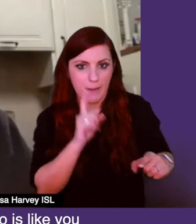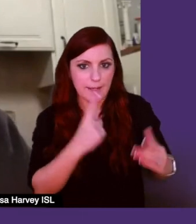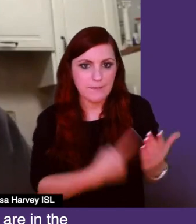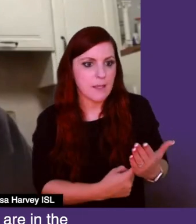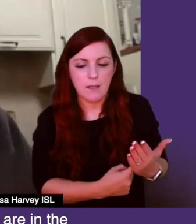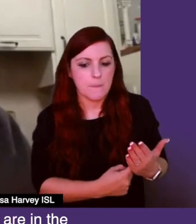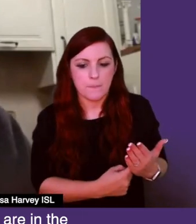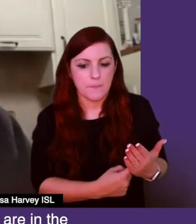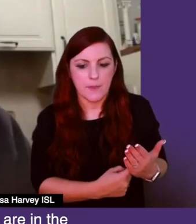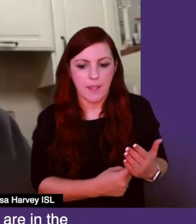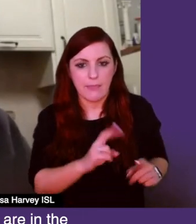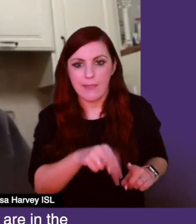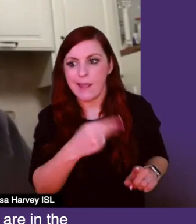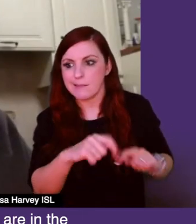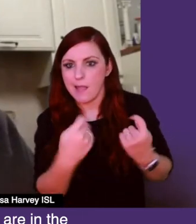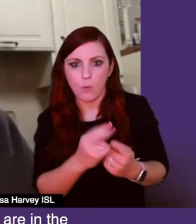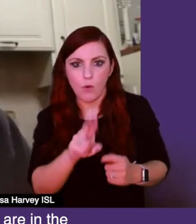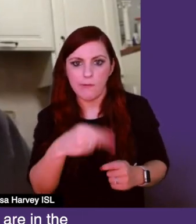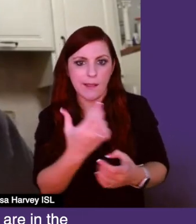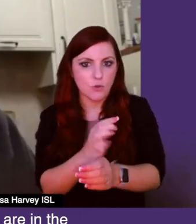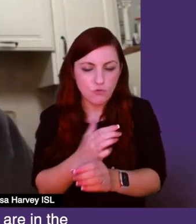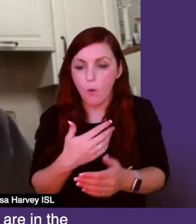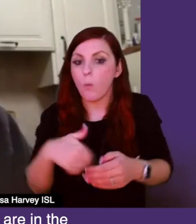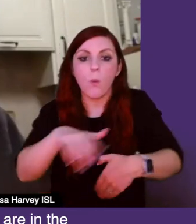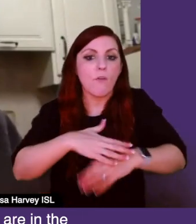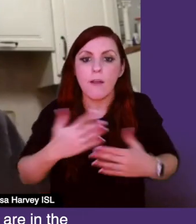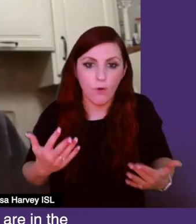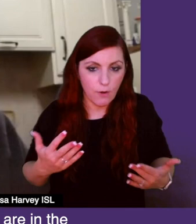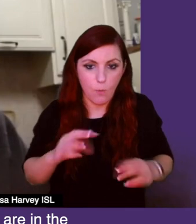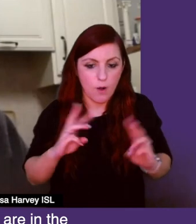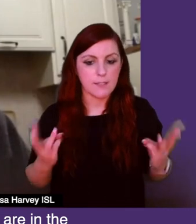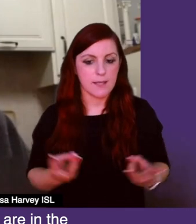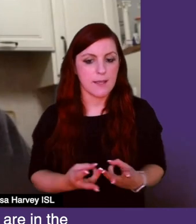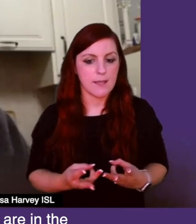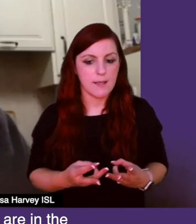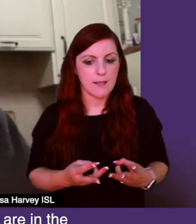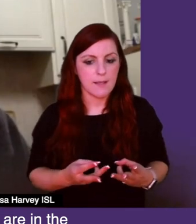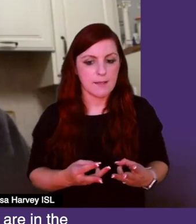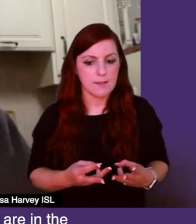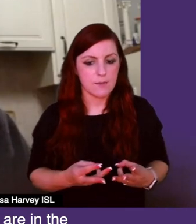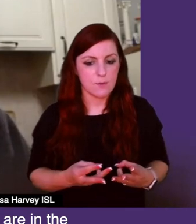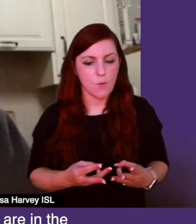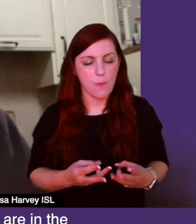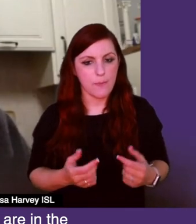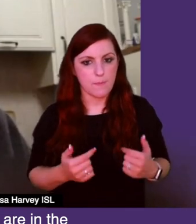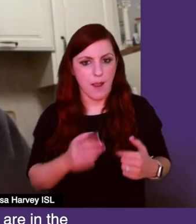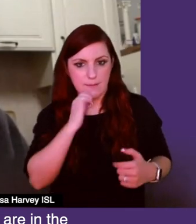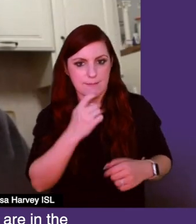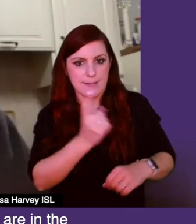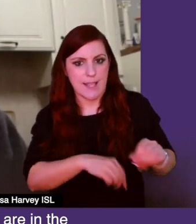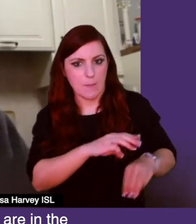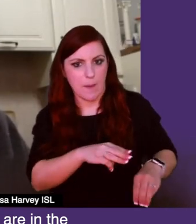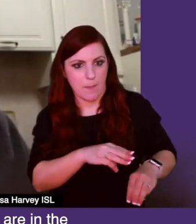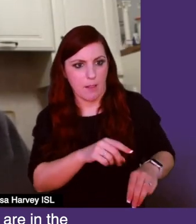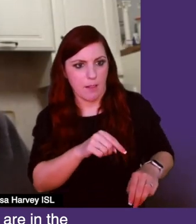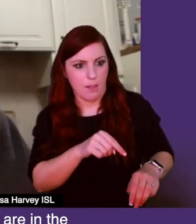beliefs in the next town or in the next country over or wherever they are in the world. Because disabled